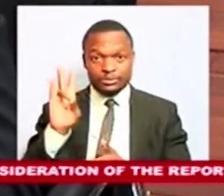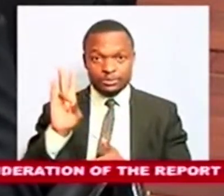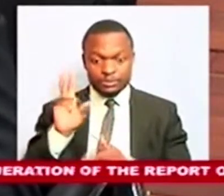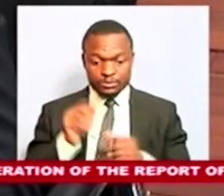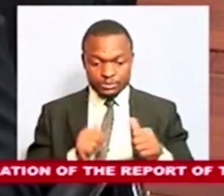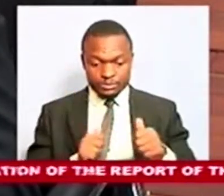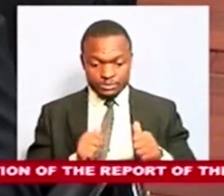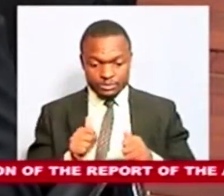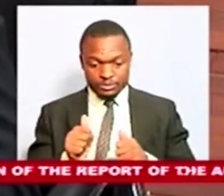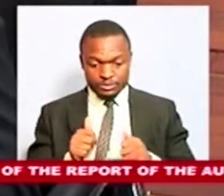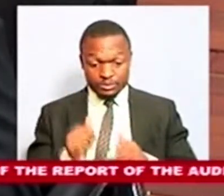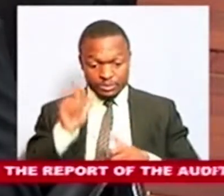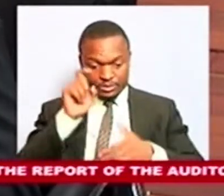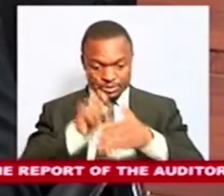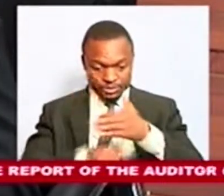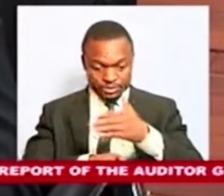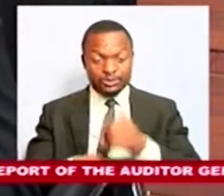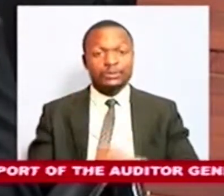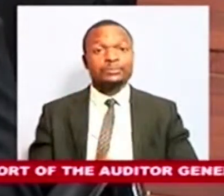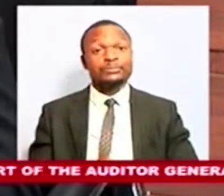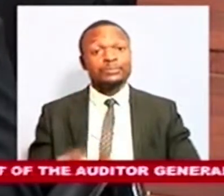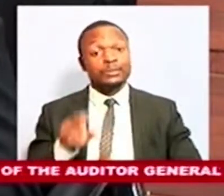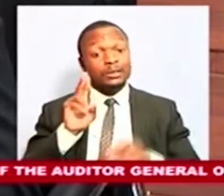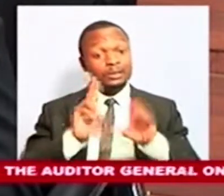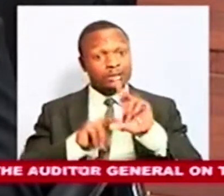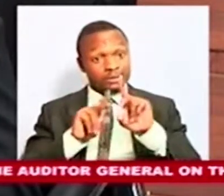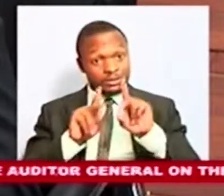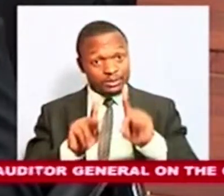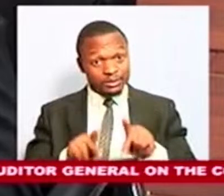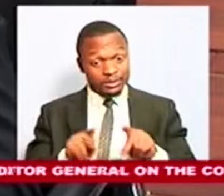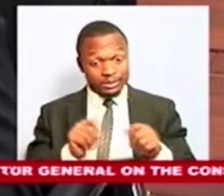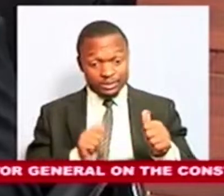administration cost. Chair, the